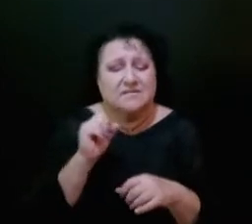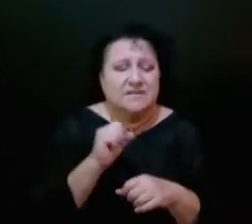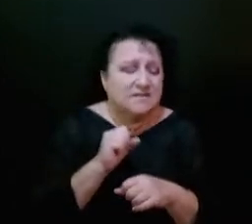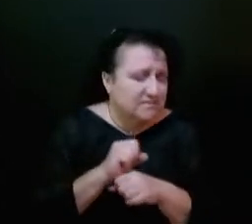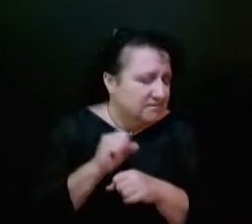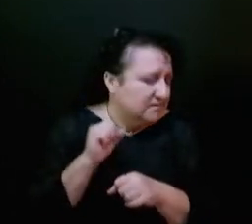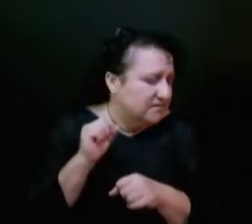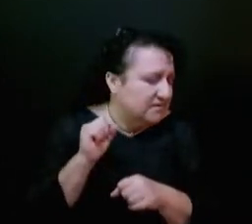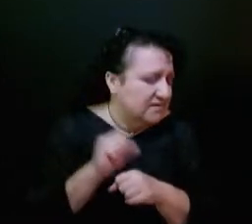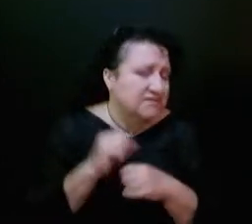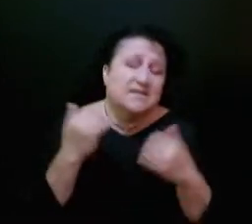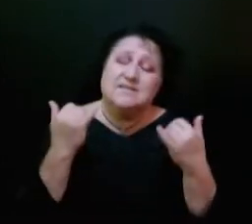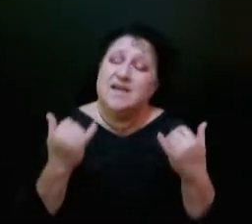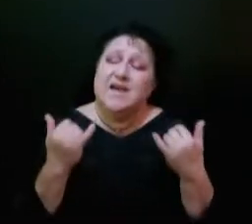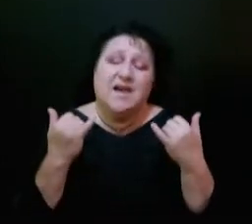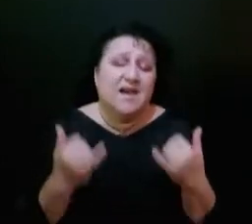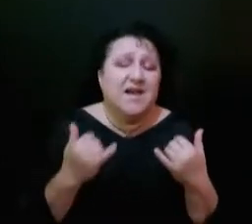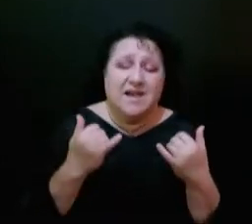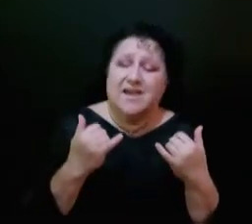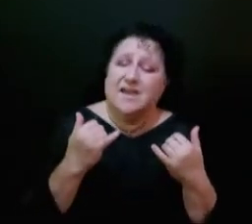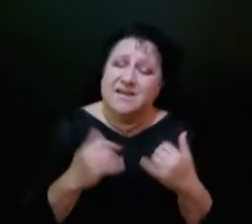today is